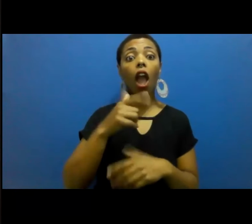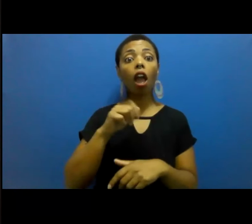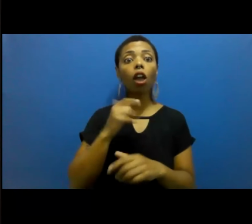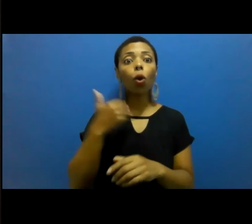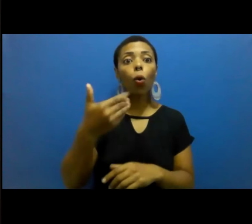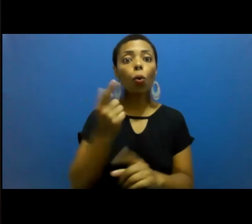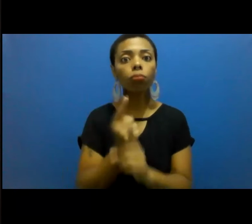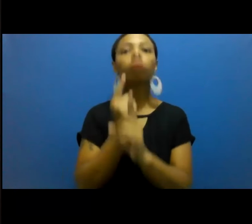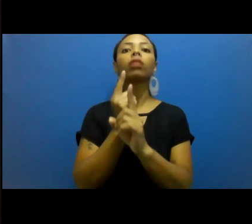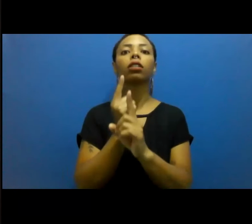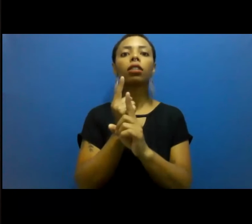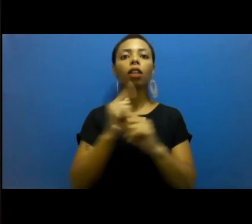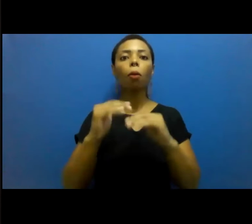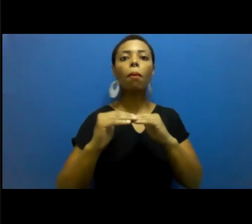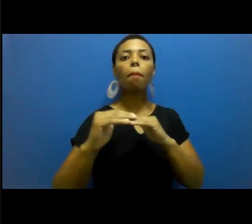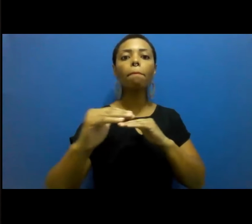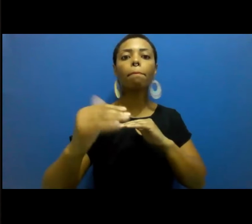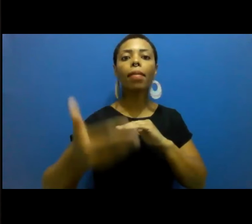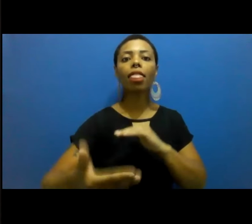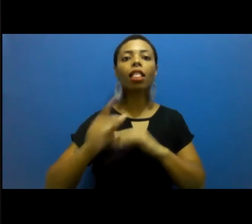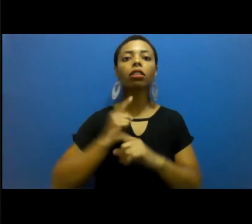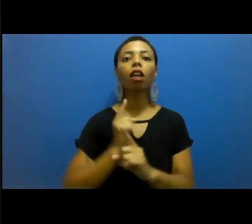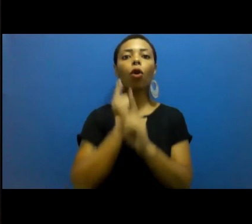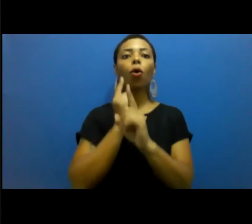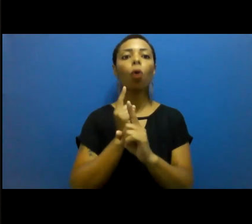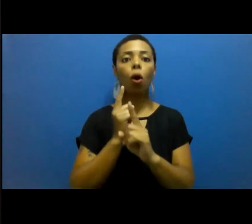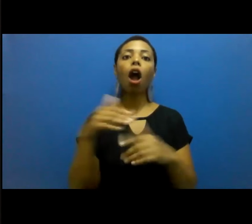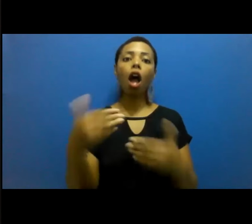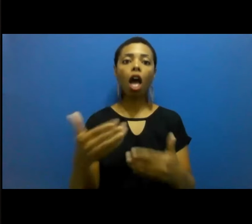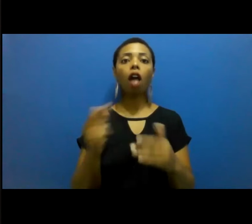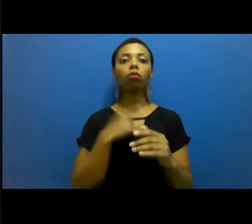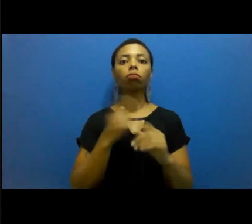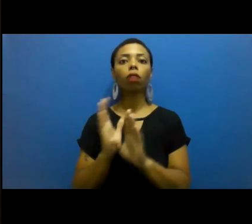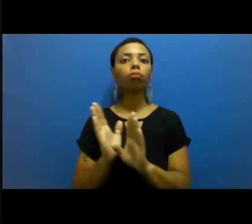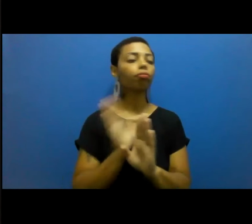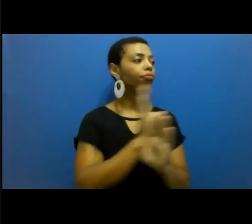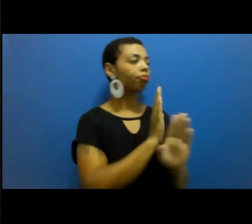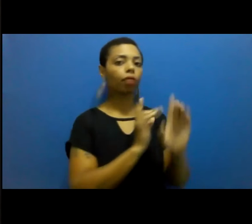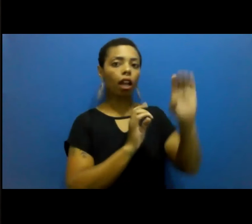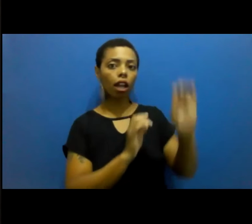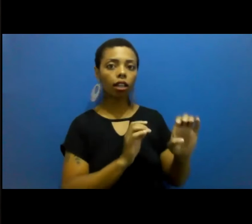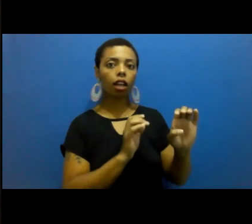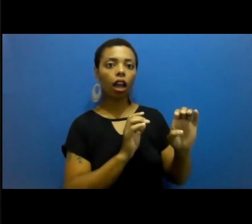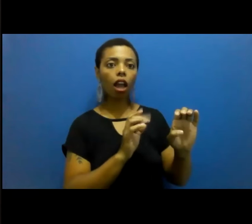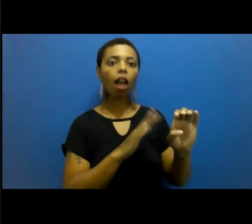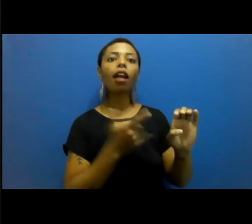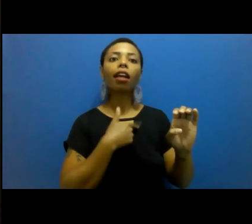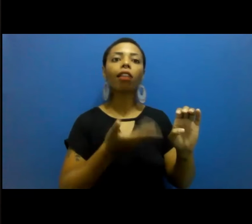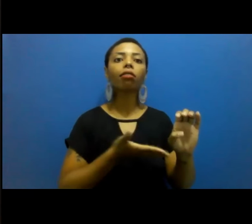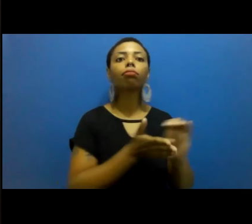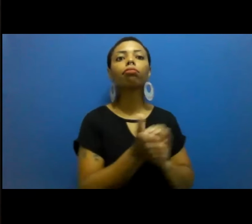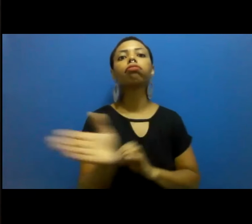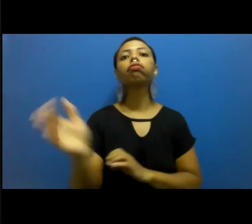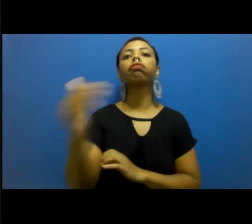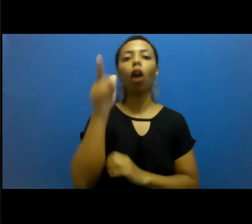table. When you get to the table, you go to the left until you meet up a wall.